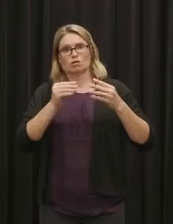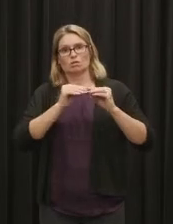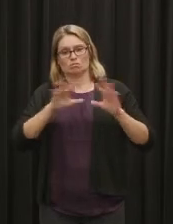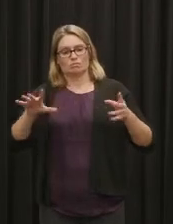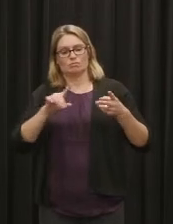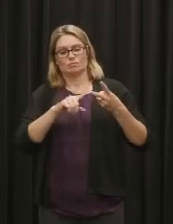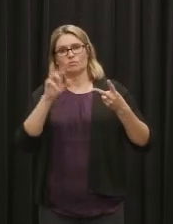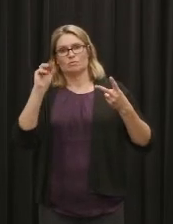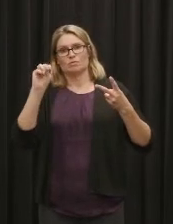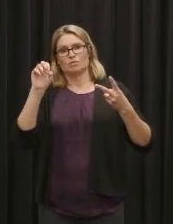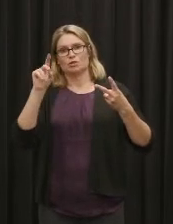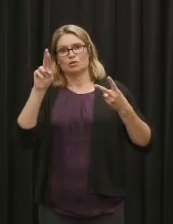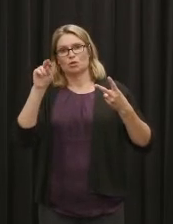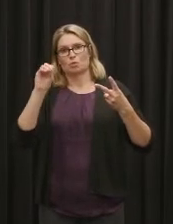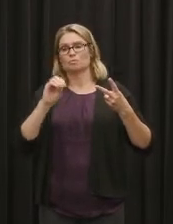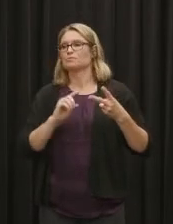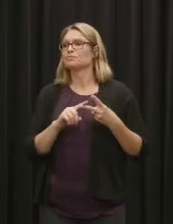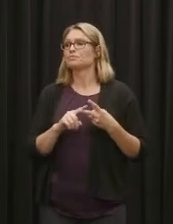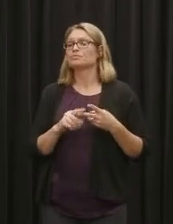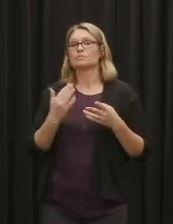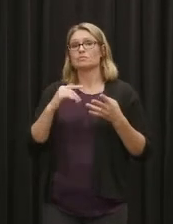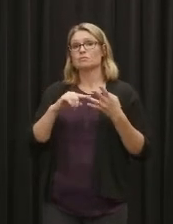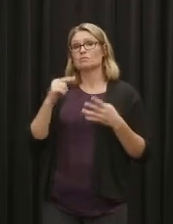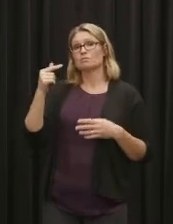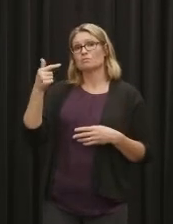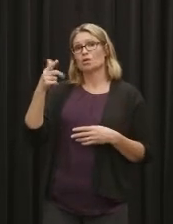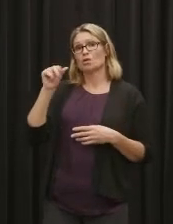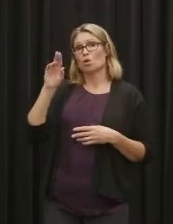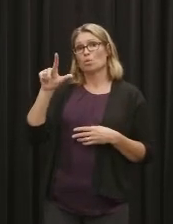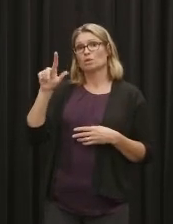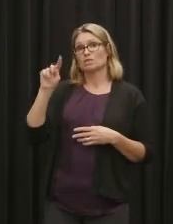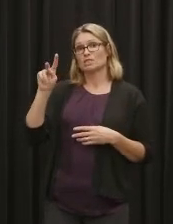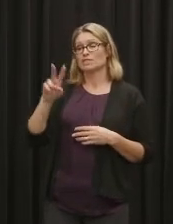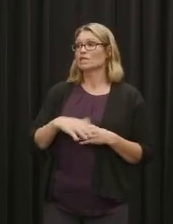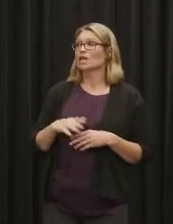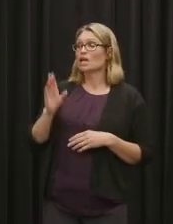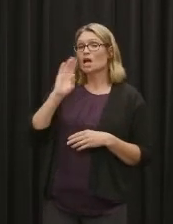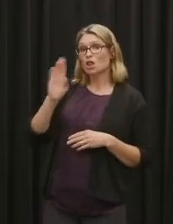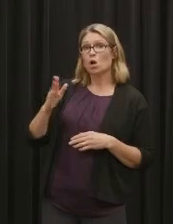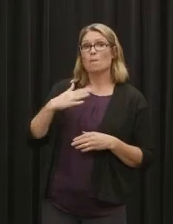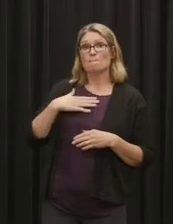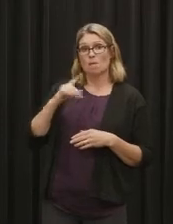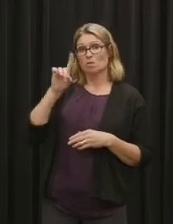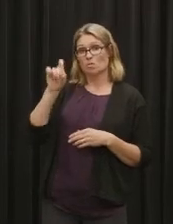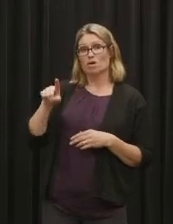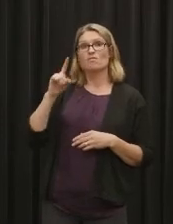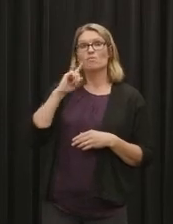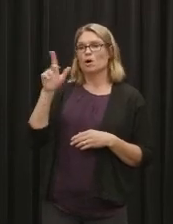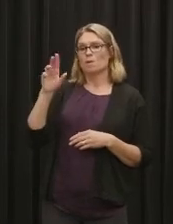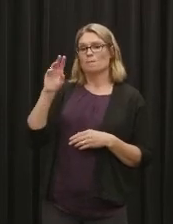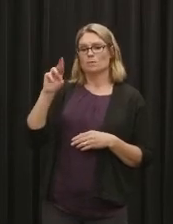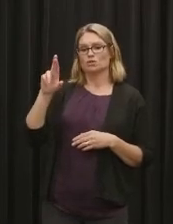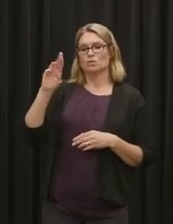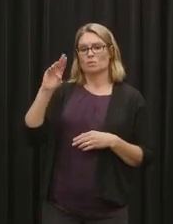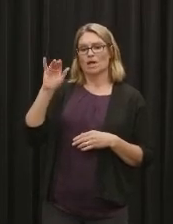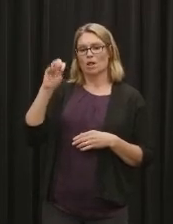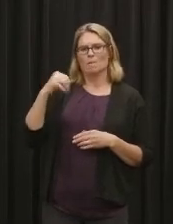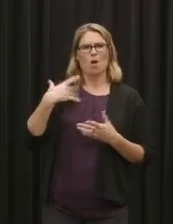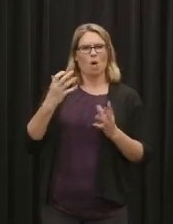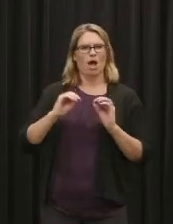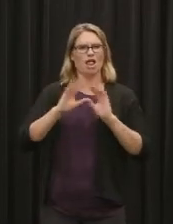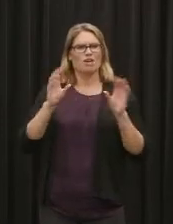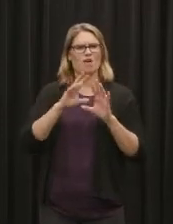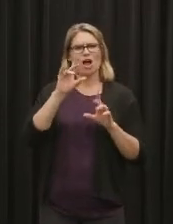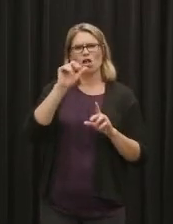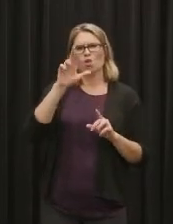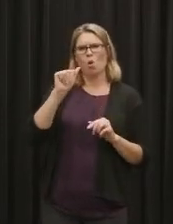Thank you, Ms. Brown. Thank you. Travis Fortnum, Global TV. Hello. My question is also for Mr. McCallum. I just wanted to clarify something